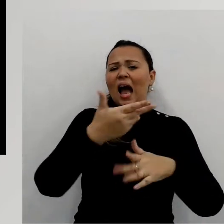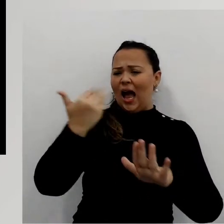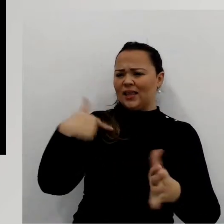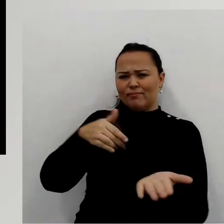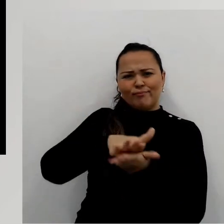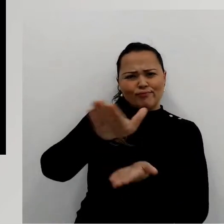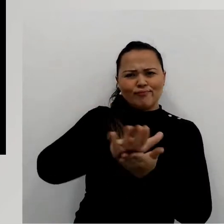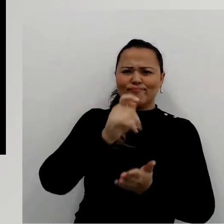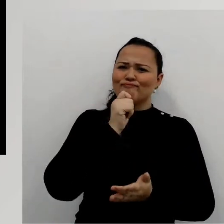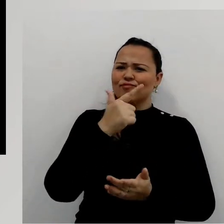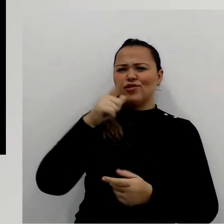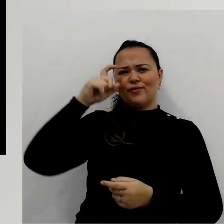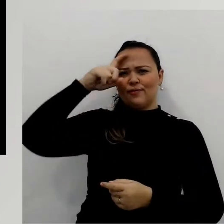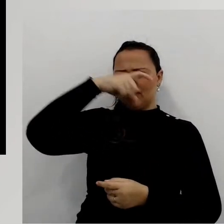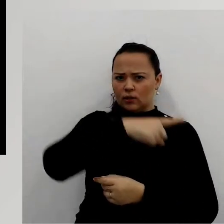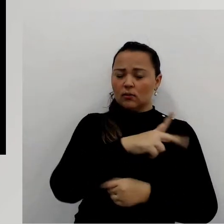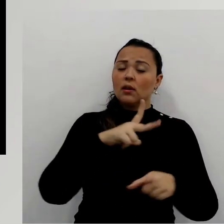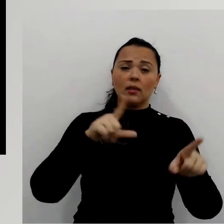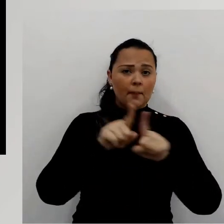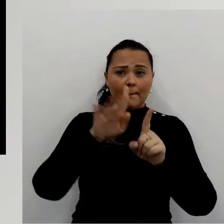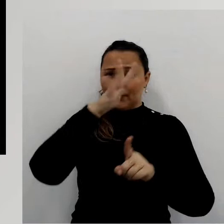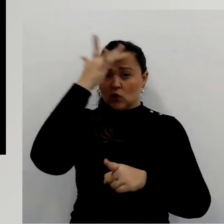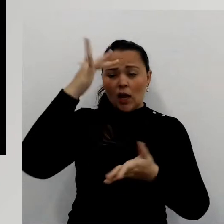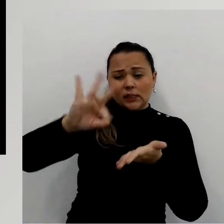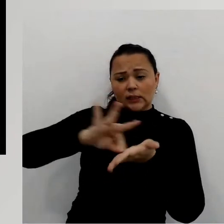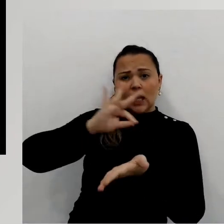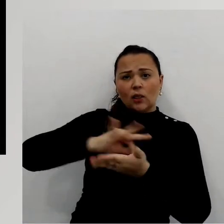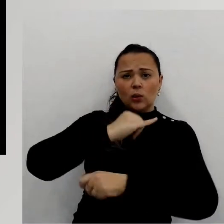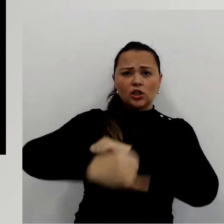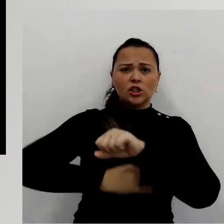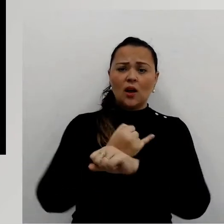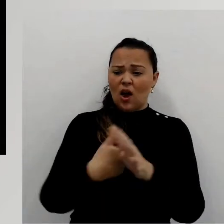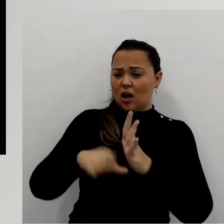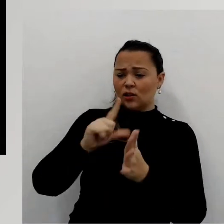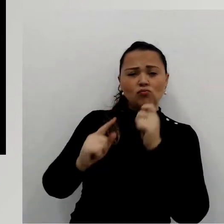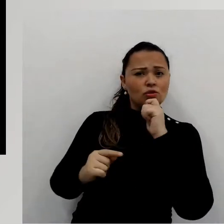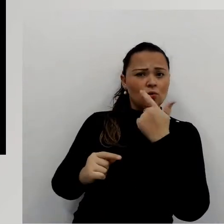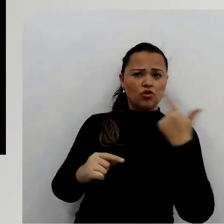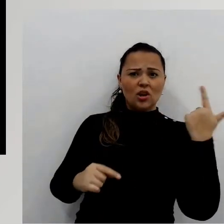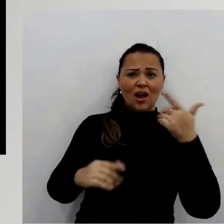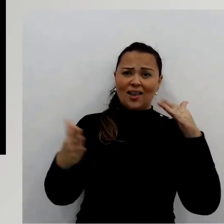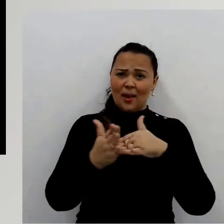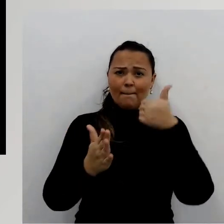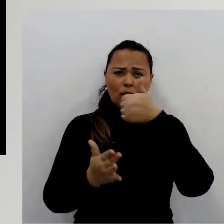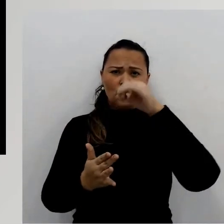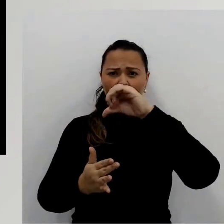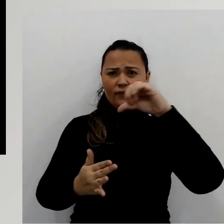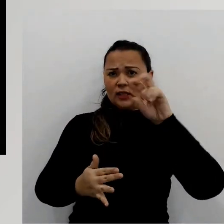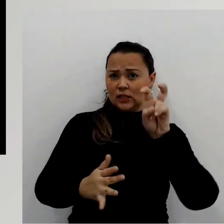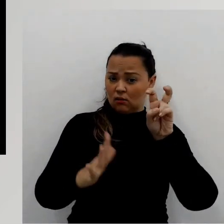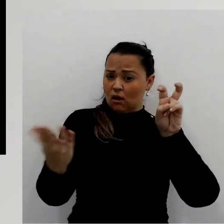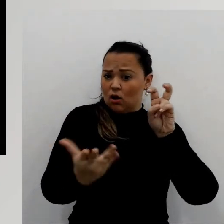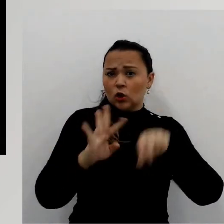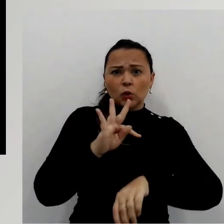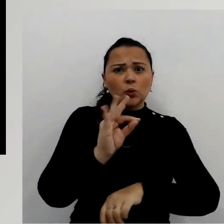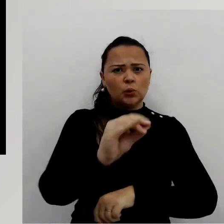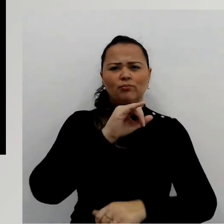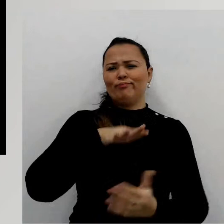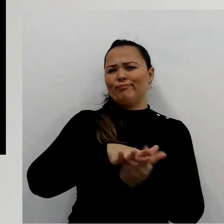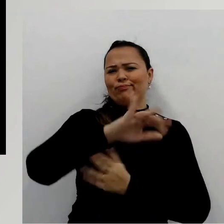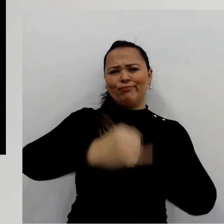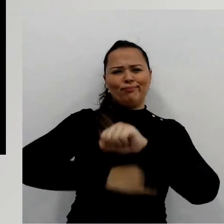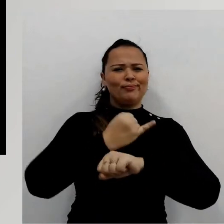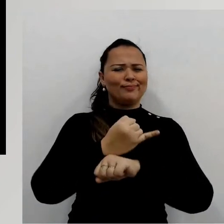before 1995 unless you use screen printing. Today it's done digitally. Short-run labels, especially produced with